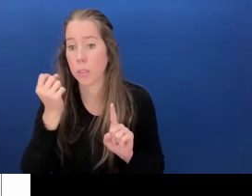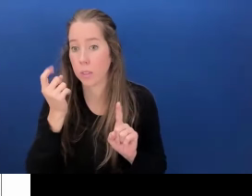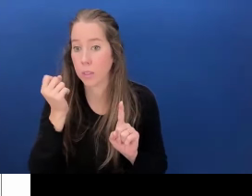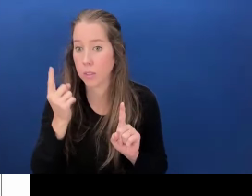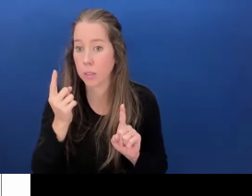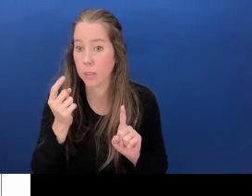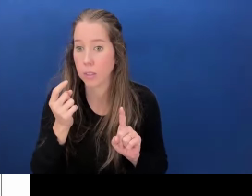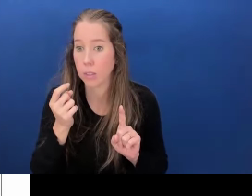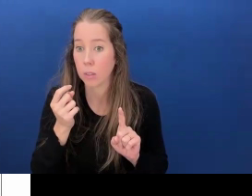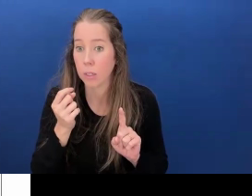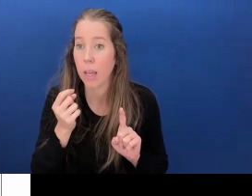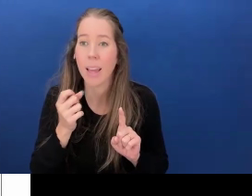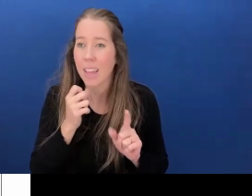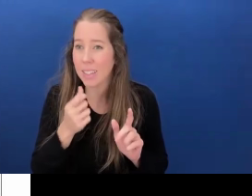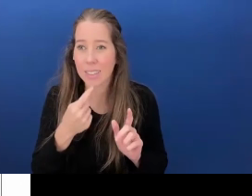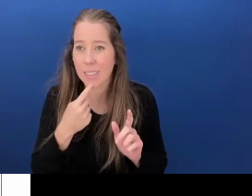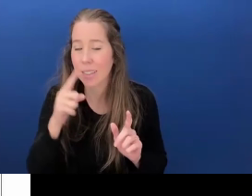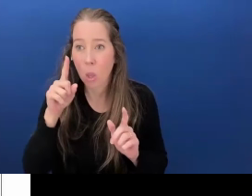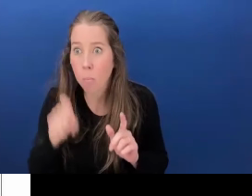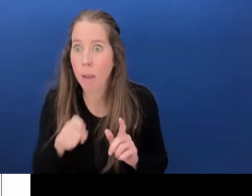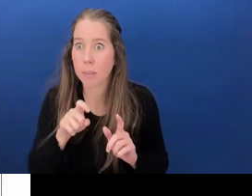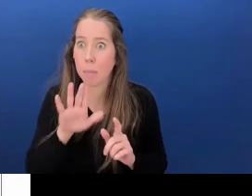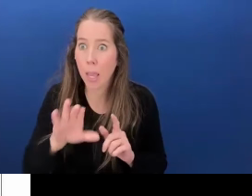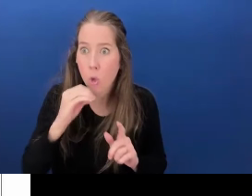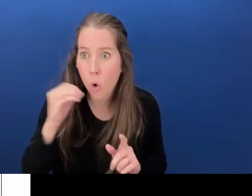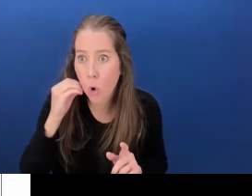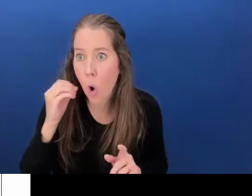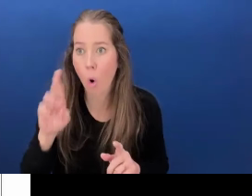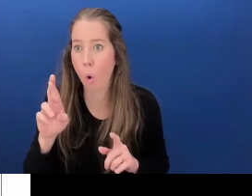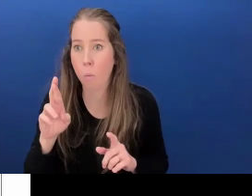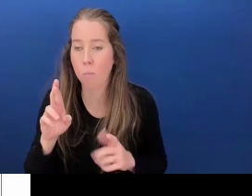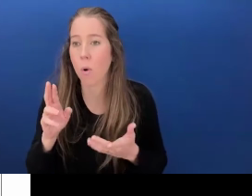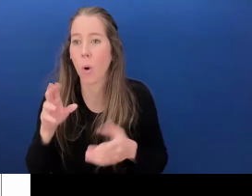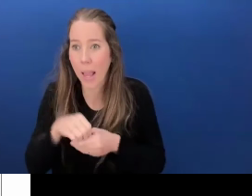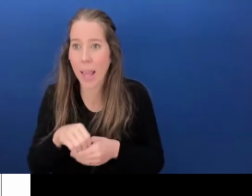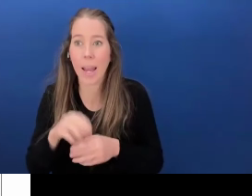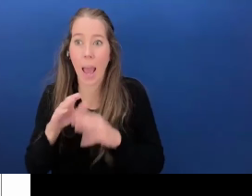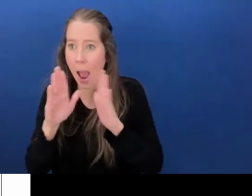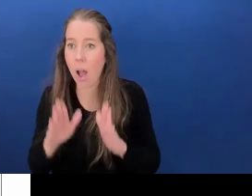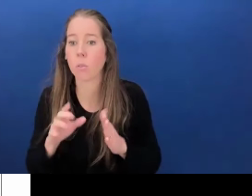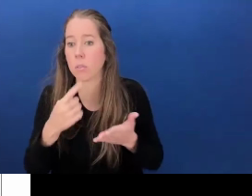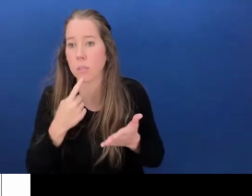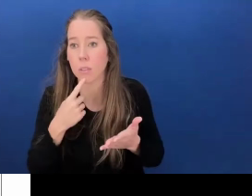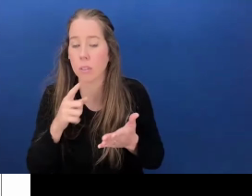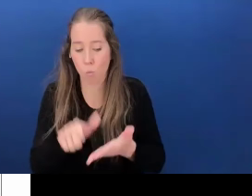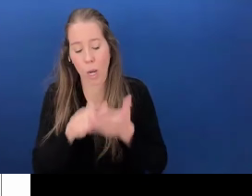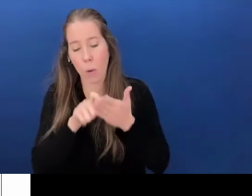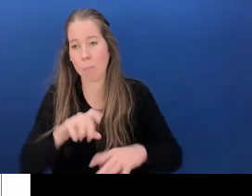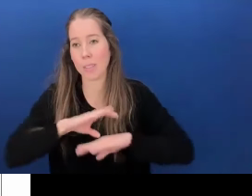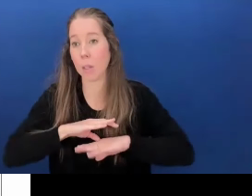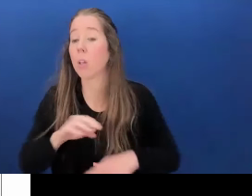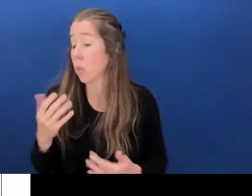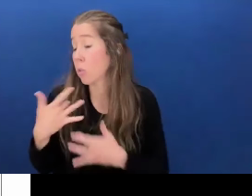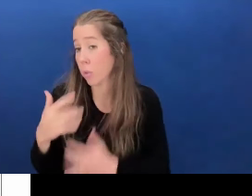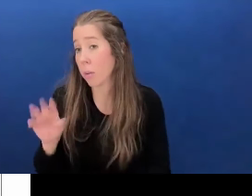physically be at a home or your home. You can take it somewhere in a space that meets those requirements Eric was talking about. So West Fresno is usually where